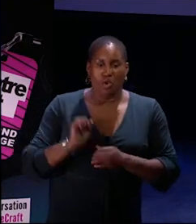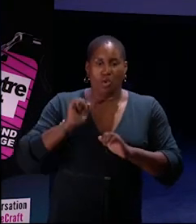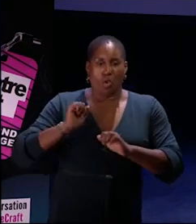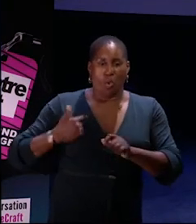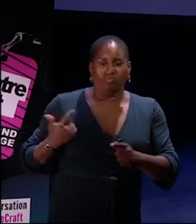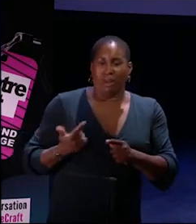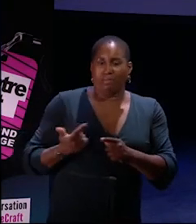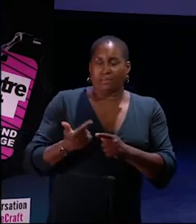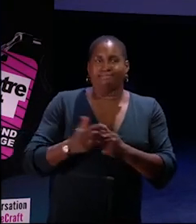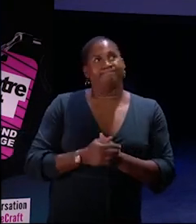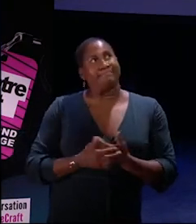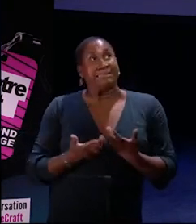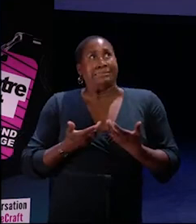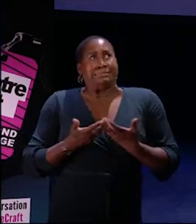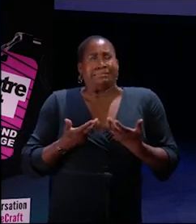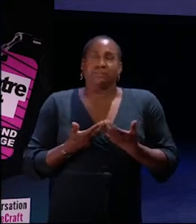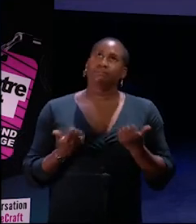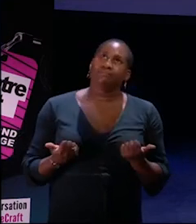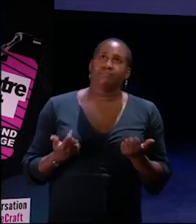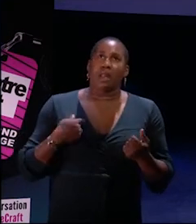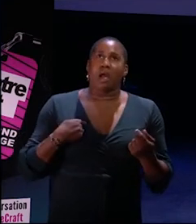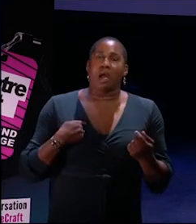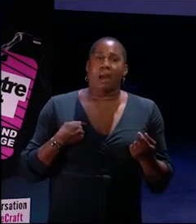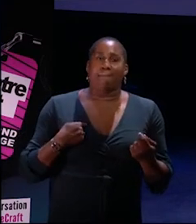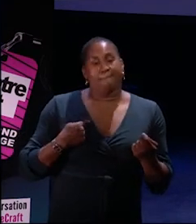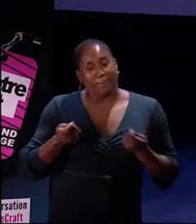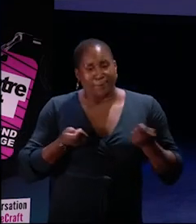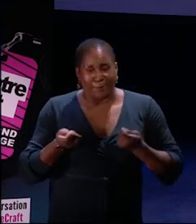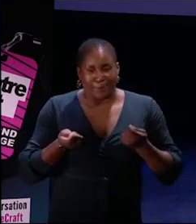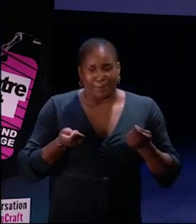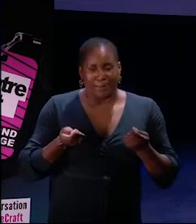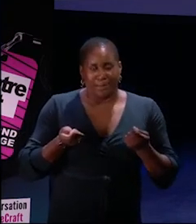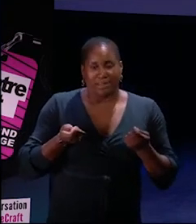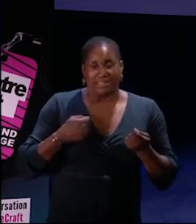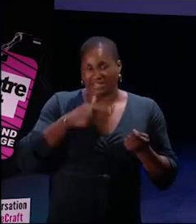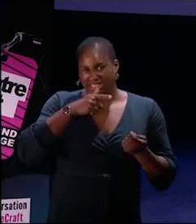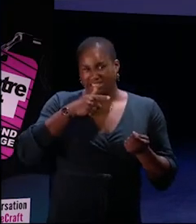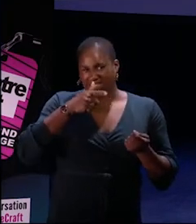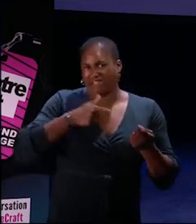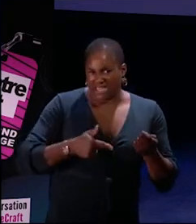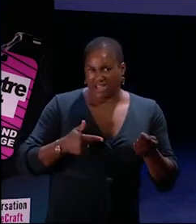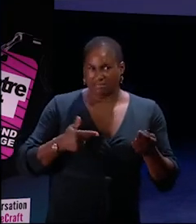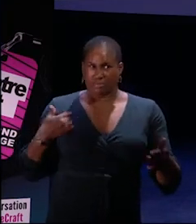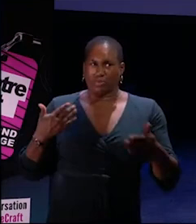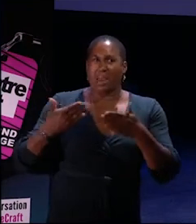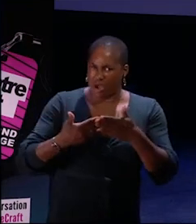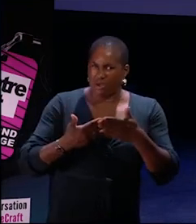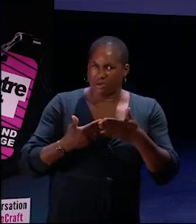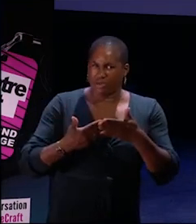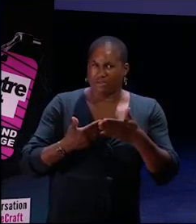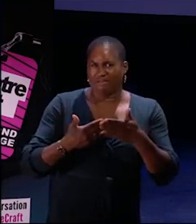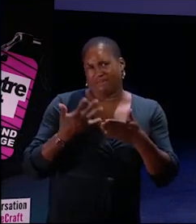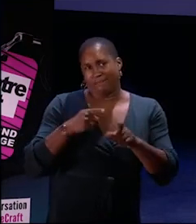How did I end up here? I've been producing since I was 17, which is 5 years ago, because I'm 22. I know I look so